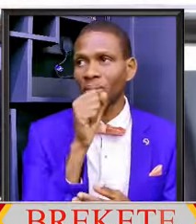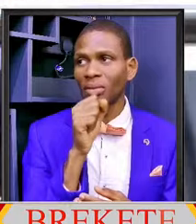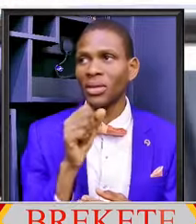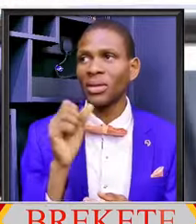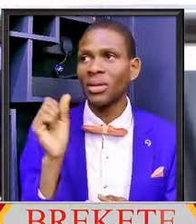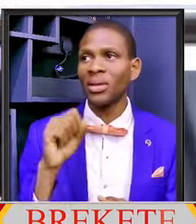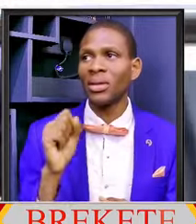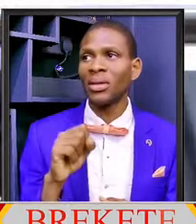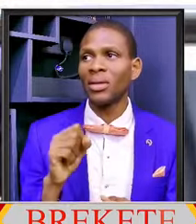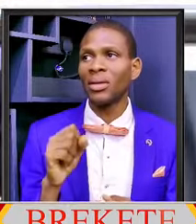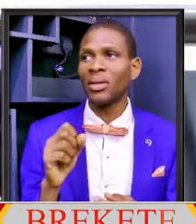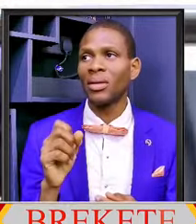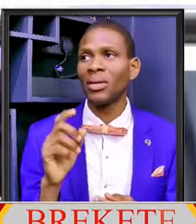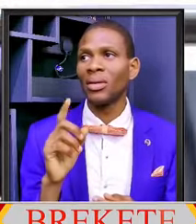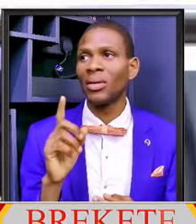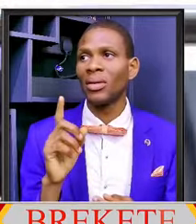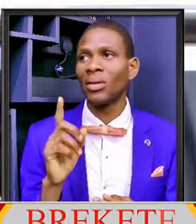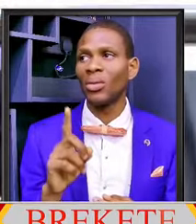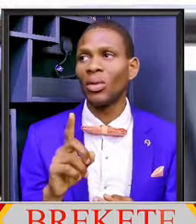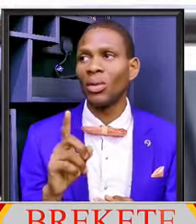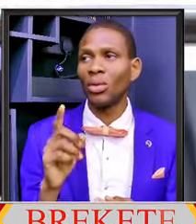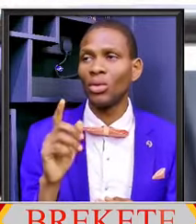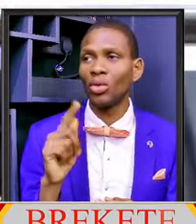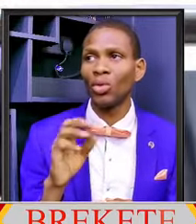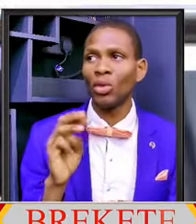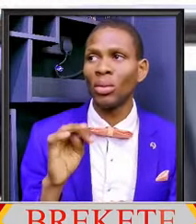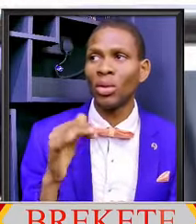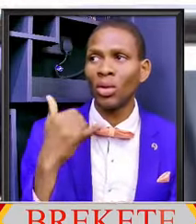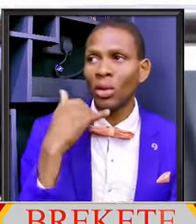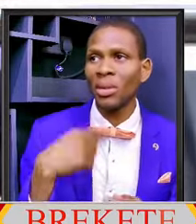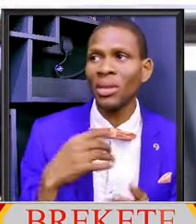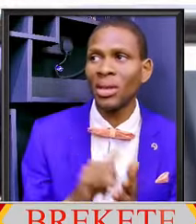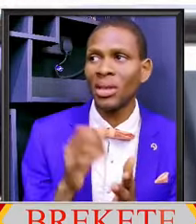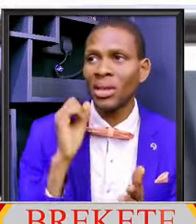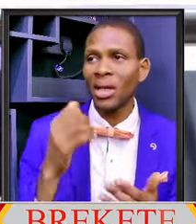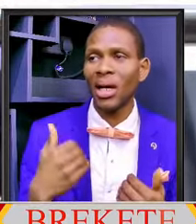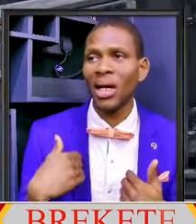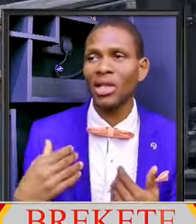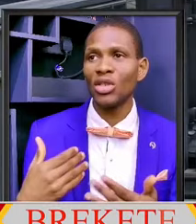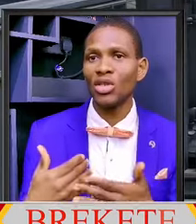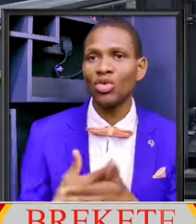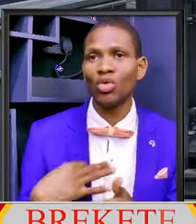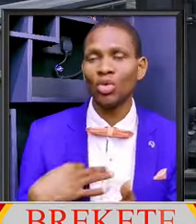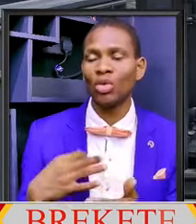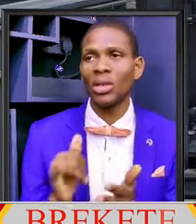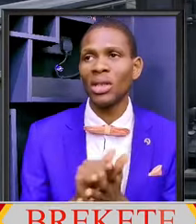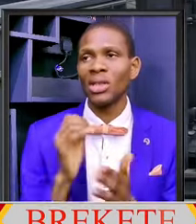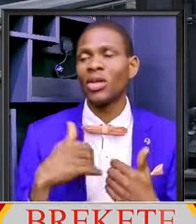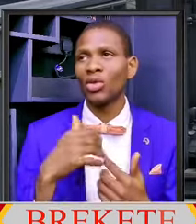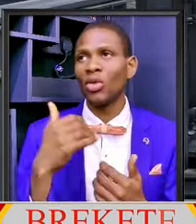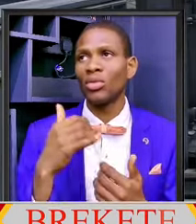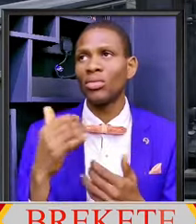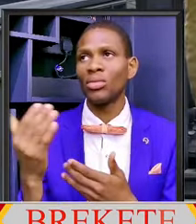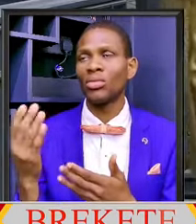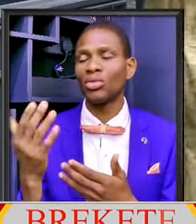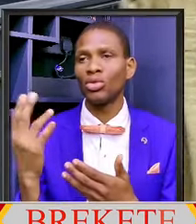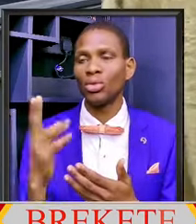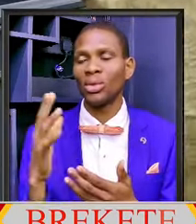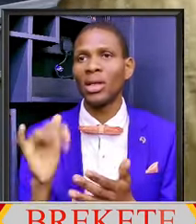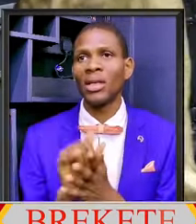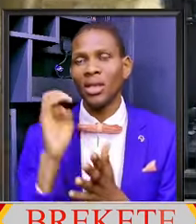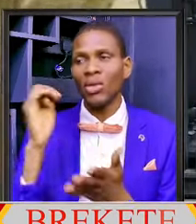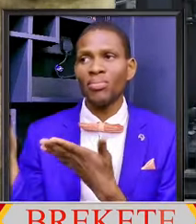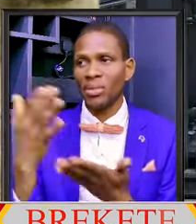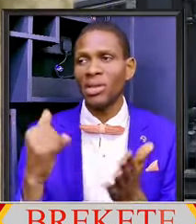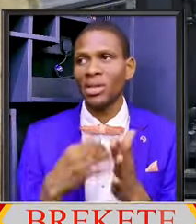Yes, Coach Aminu. Yes, one Tommy Tope called me that she has new clothes that she has not been using, so she's going to bring them now. Mm-hmm. She's on her way